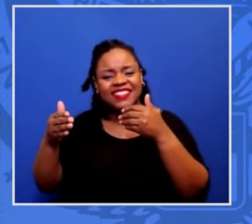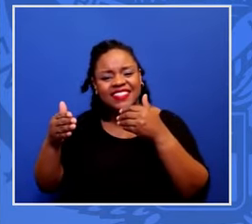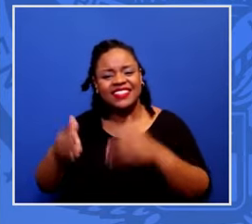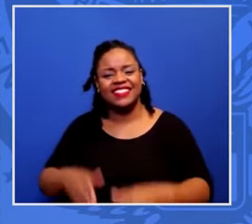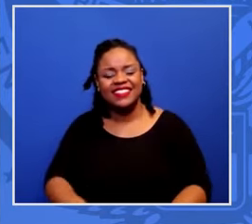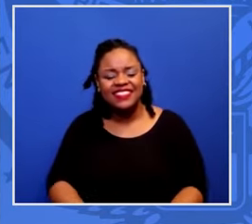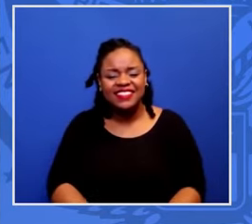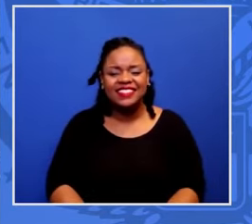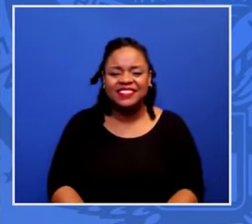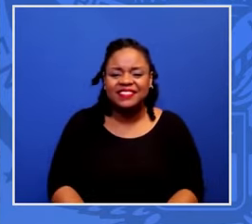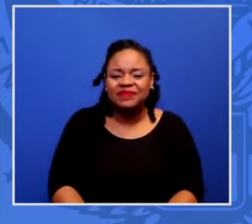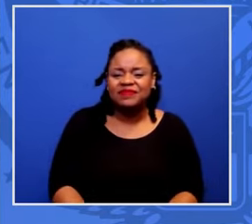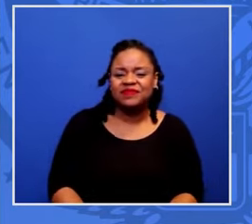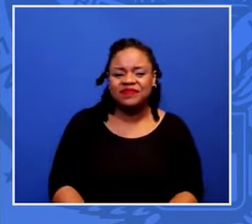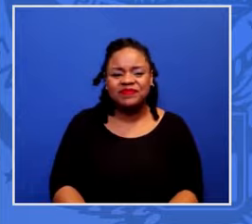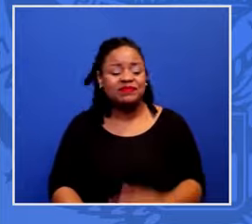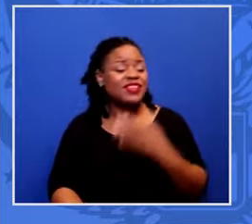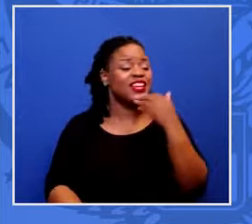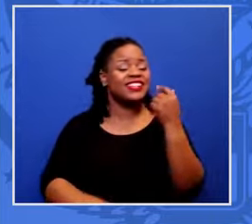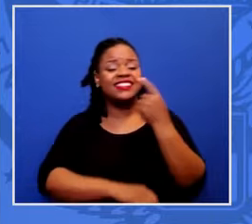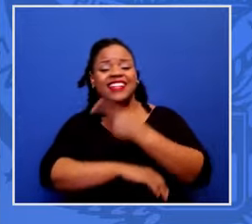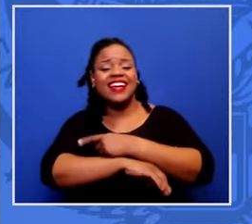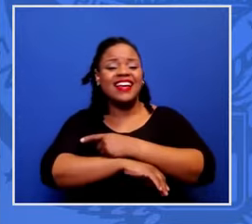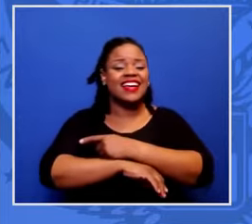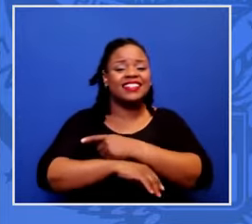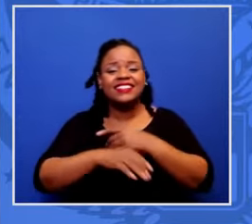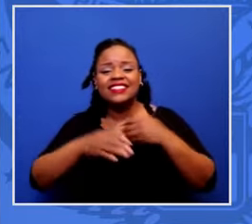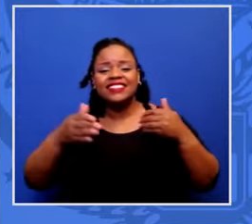Better days are coming.